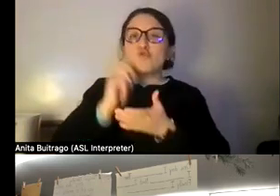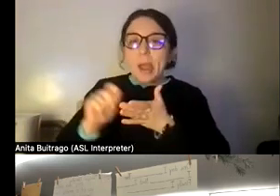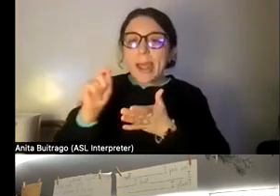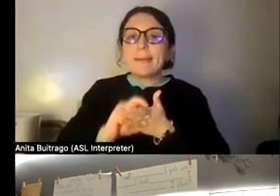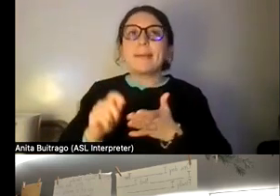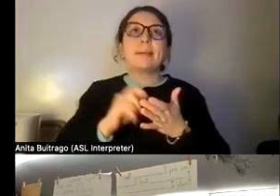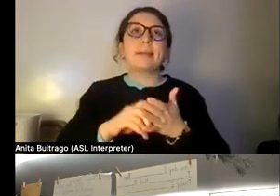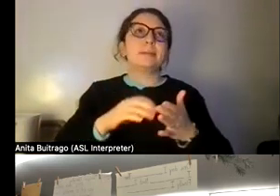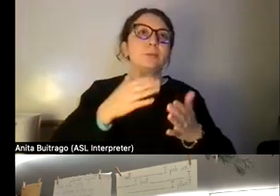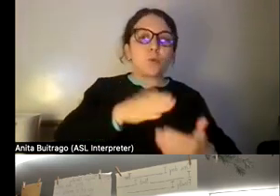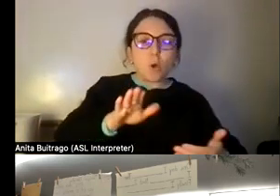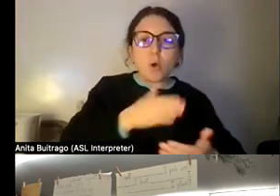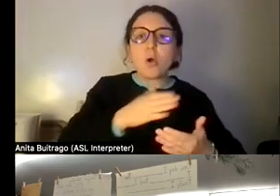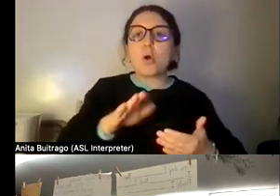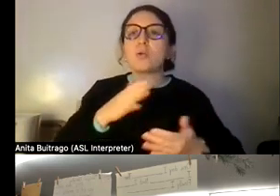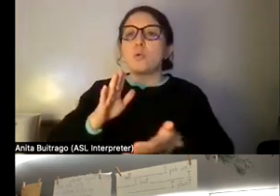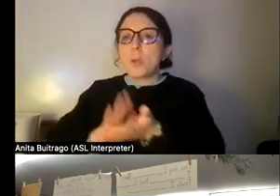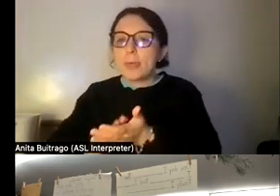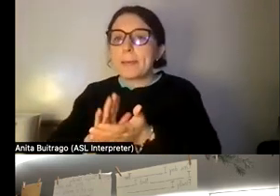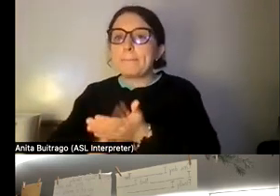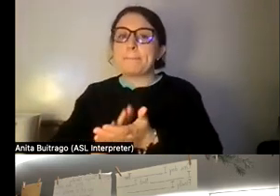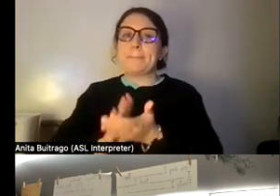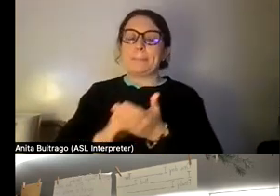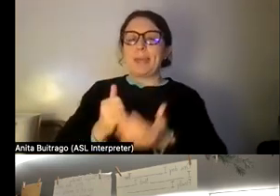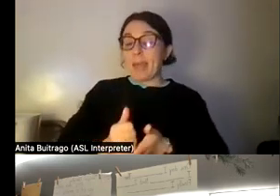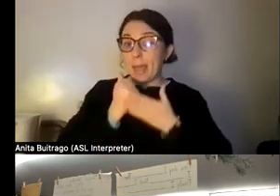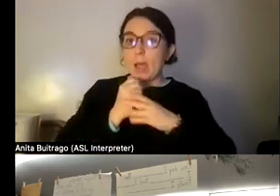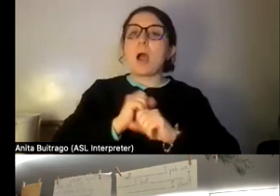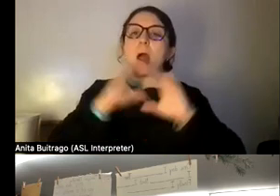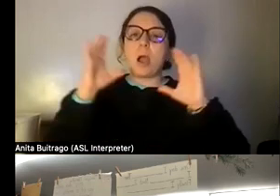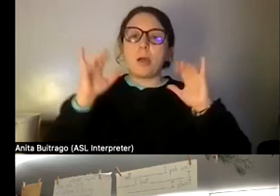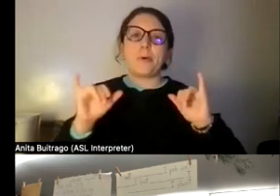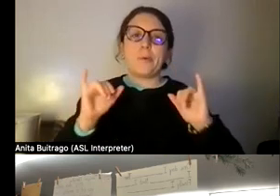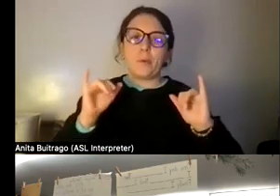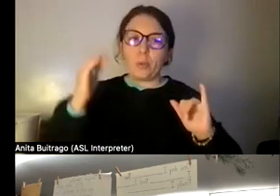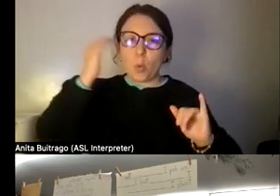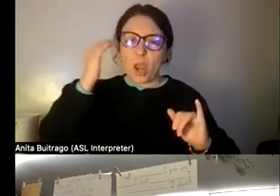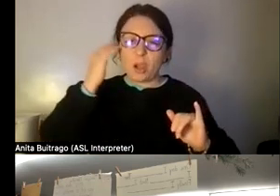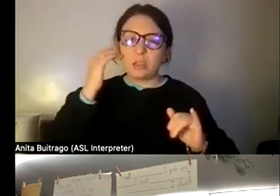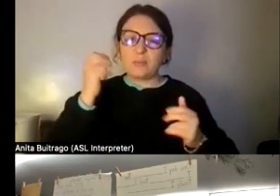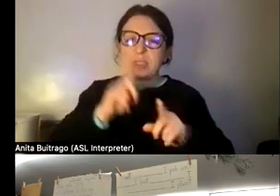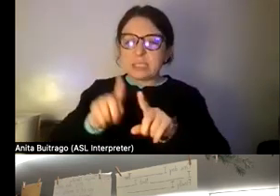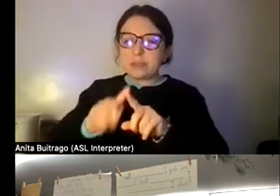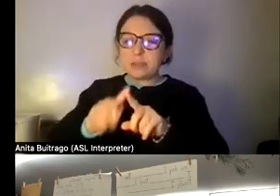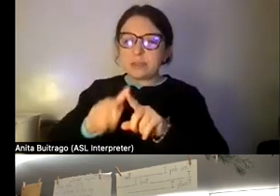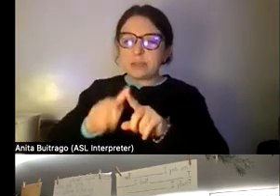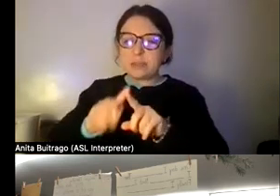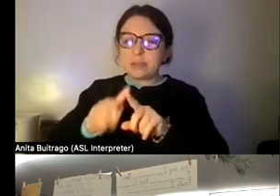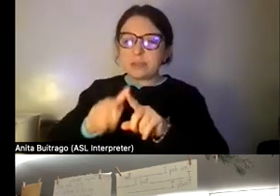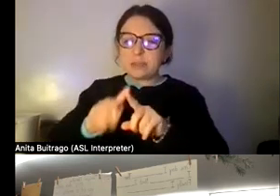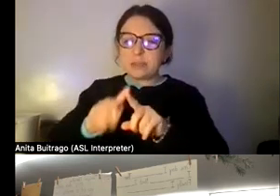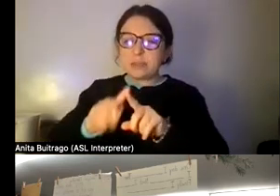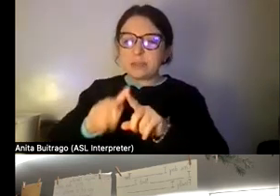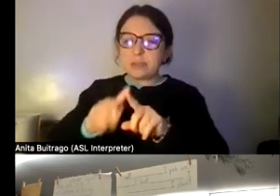rhythm. All of these things are really helpful in terms of pre-reading skills. Phonics is the